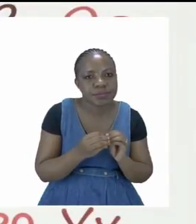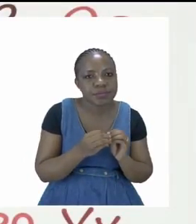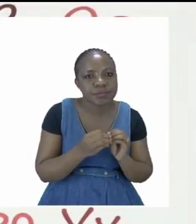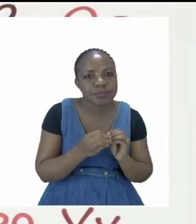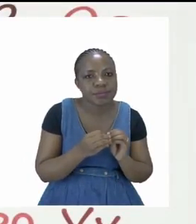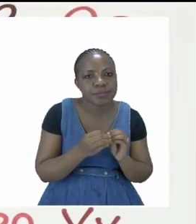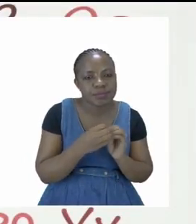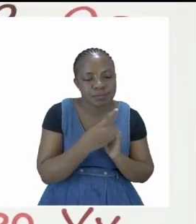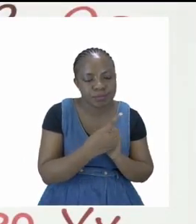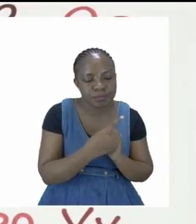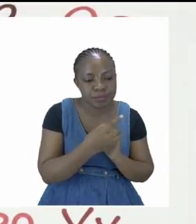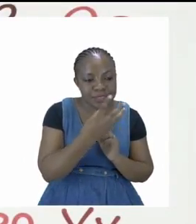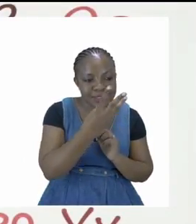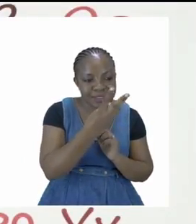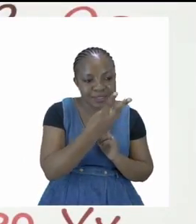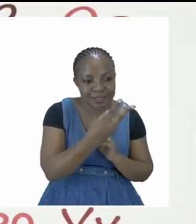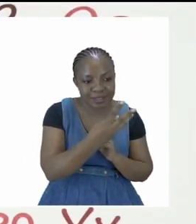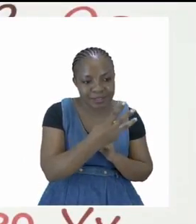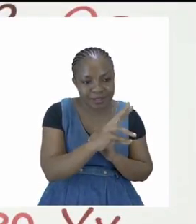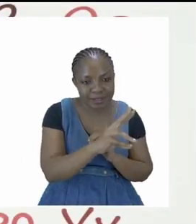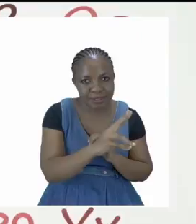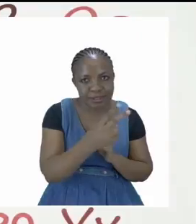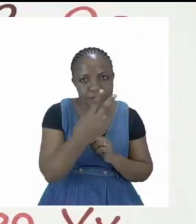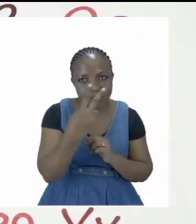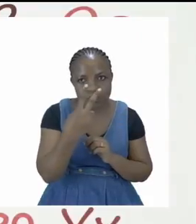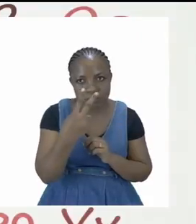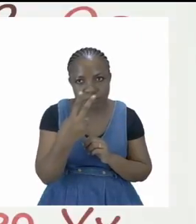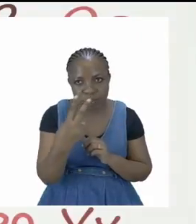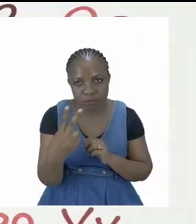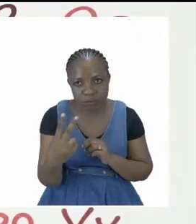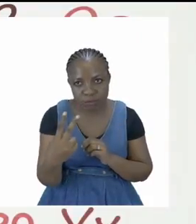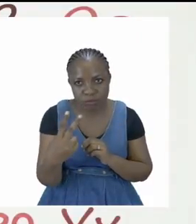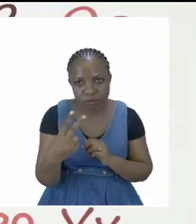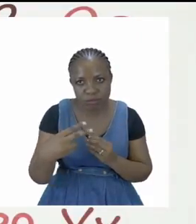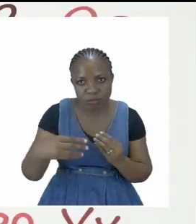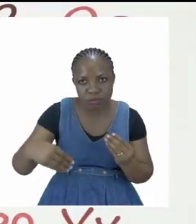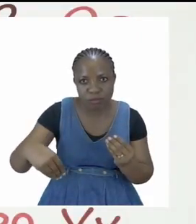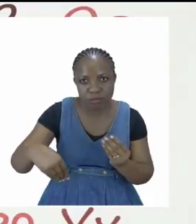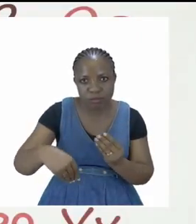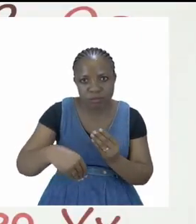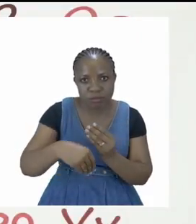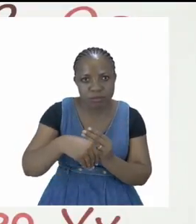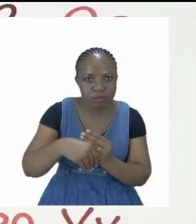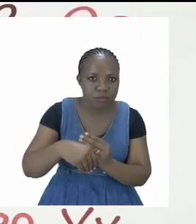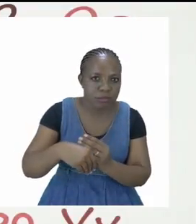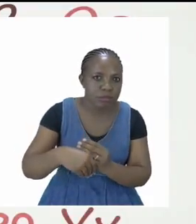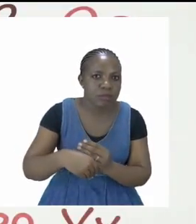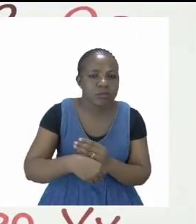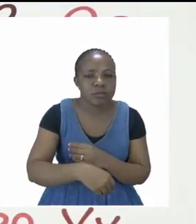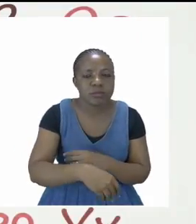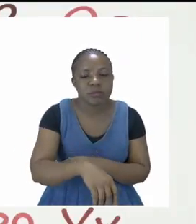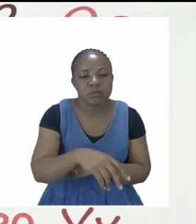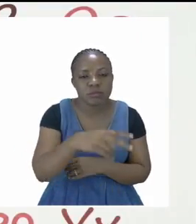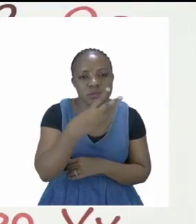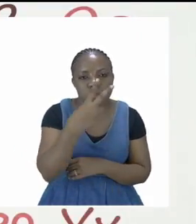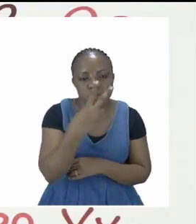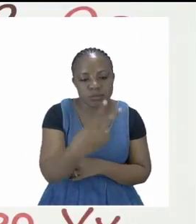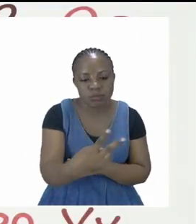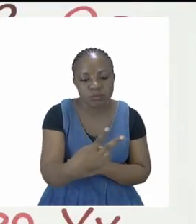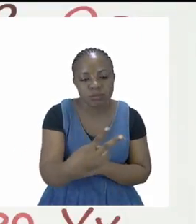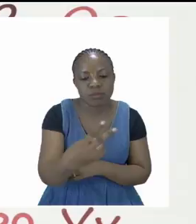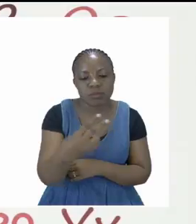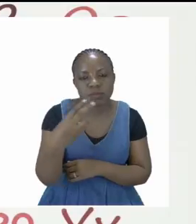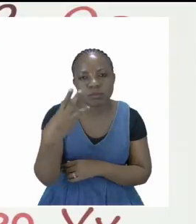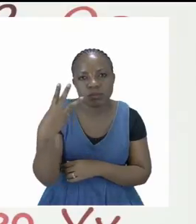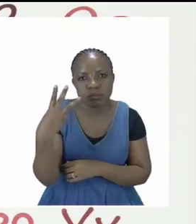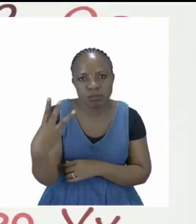62 plus 23. Is it the same in your booklet? Well done. So what we are going to do